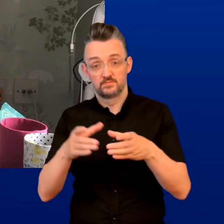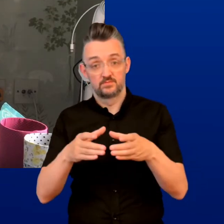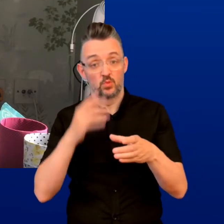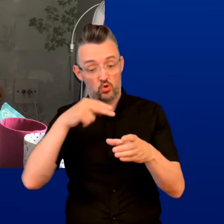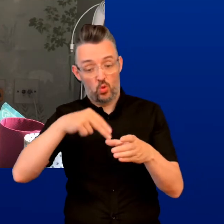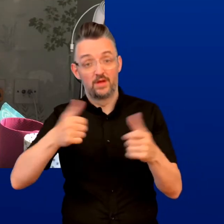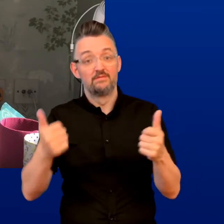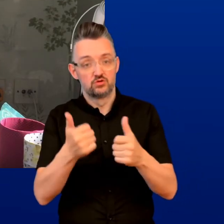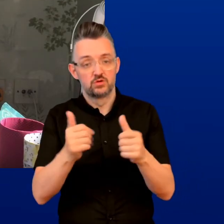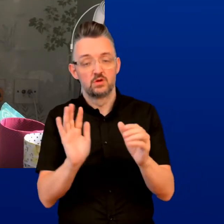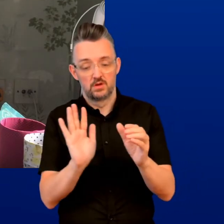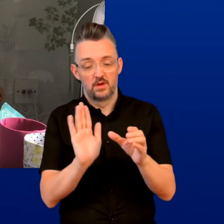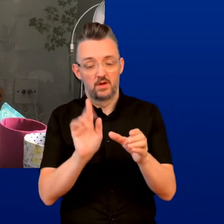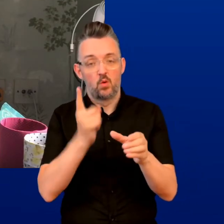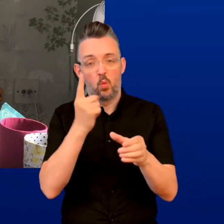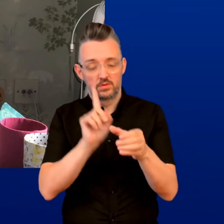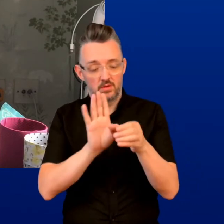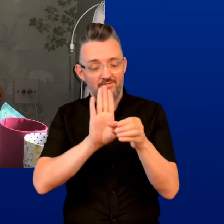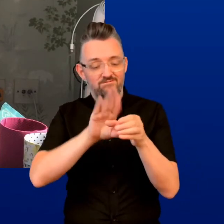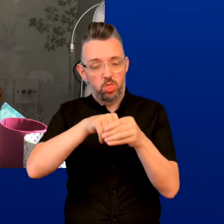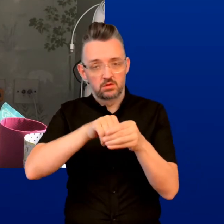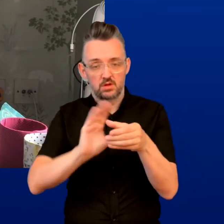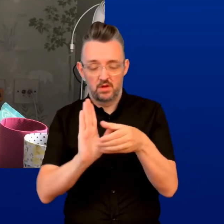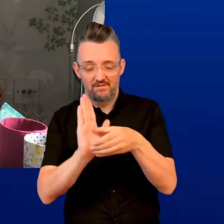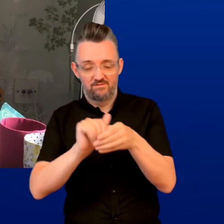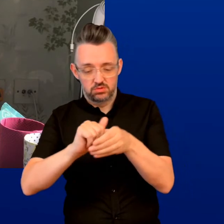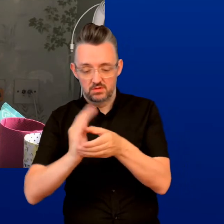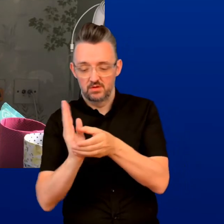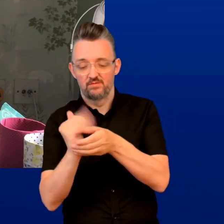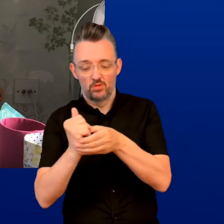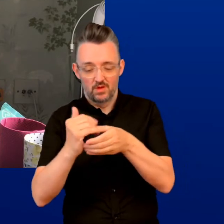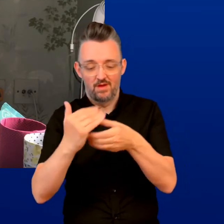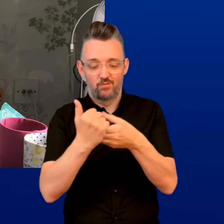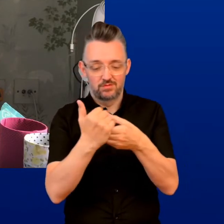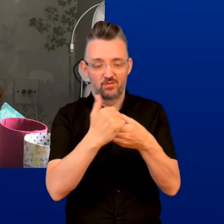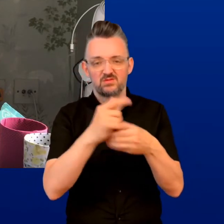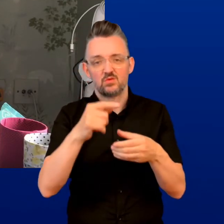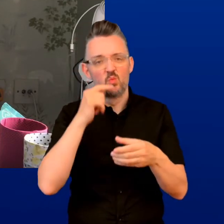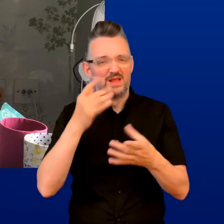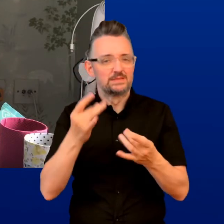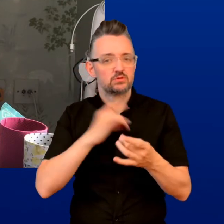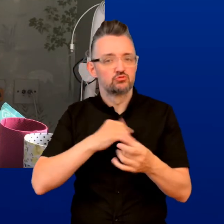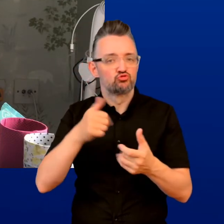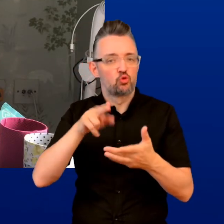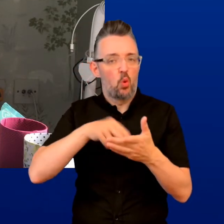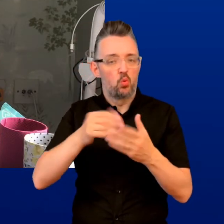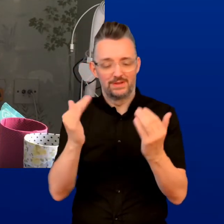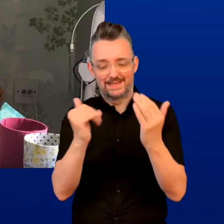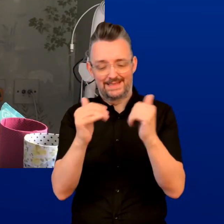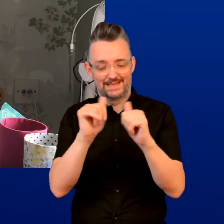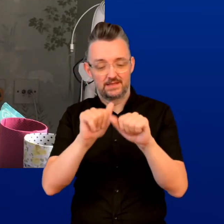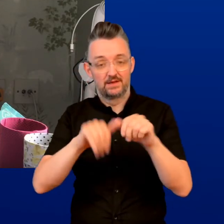And then just tuck them in one at a time, the wee bits, because it will stick quite good.